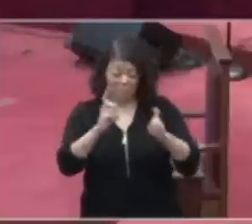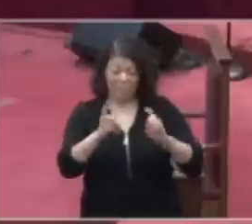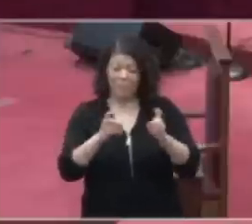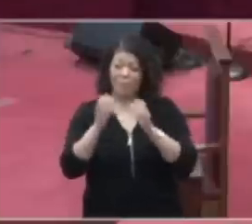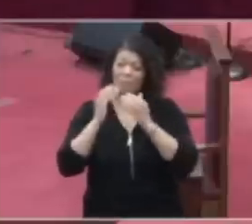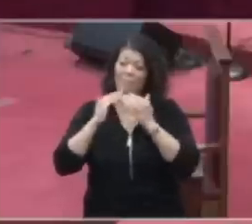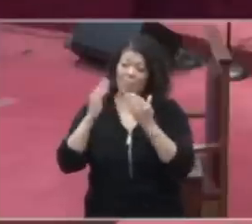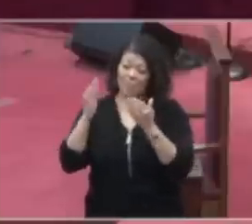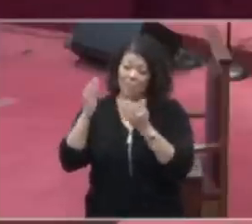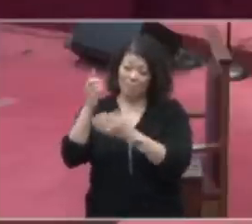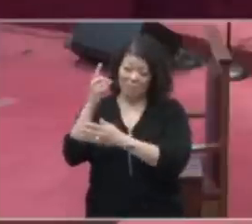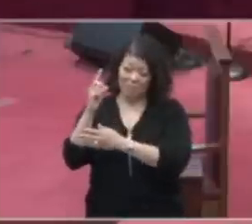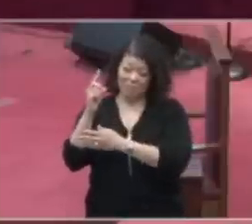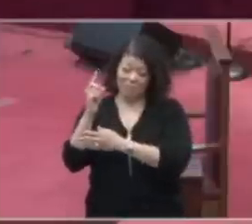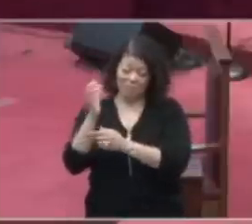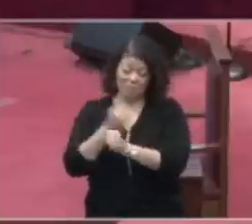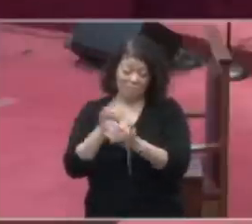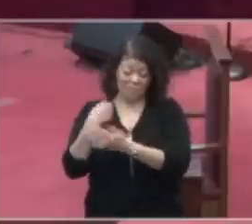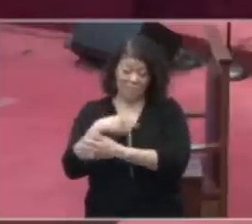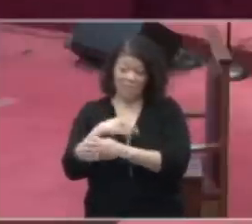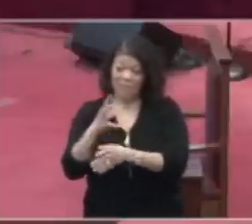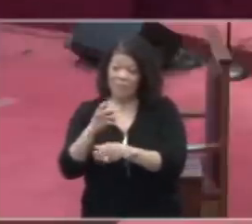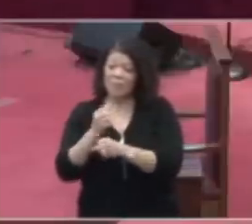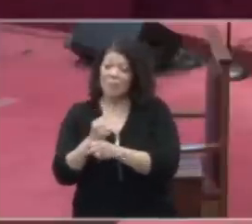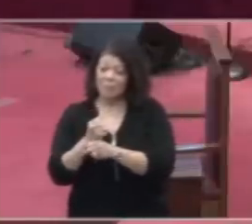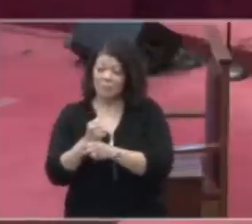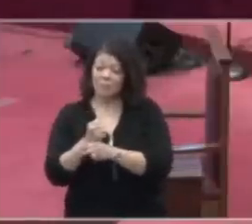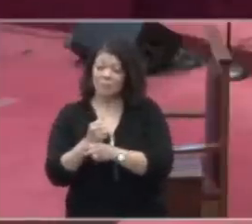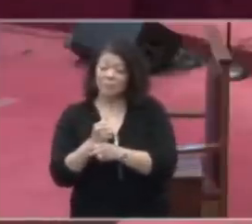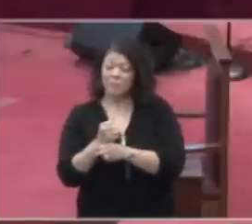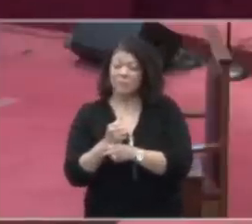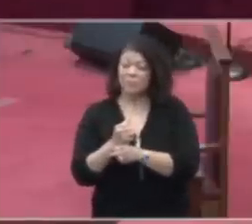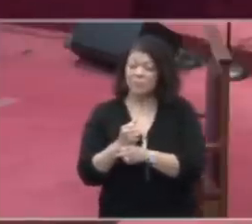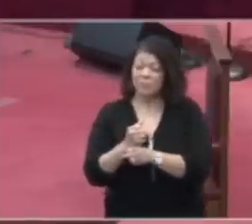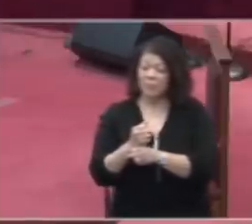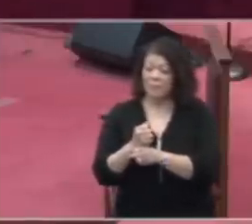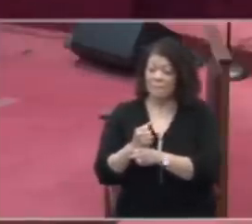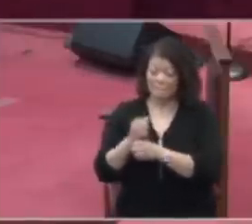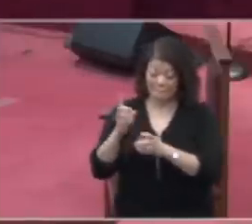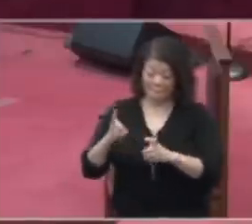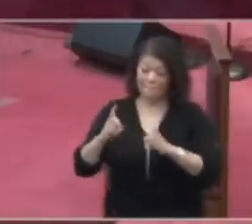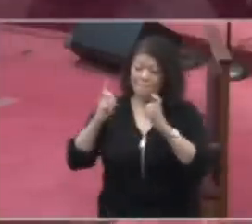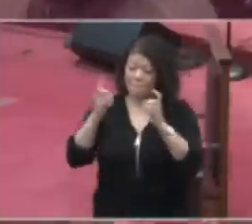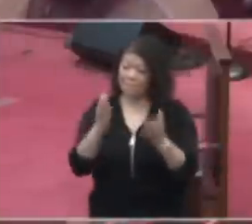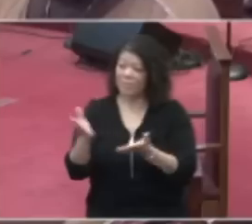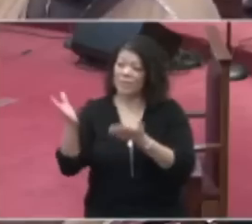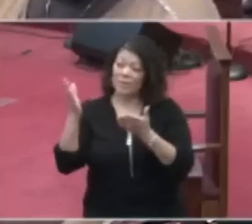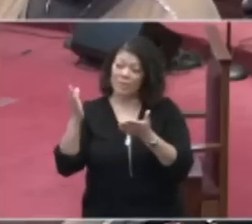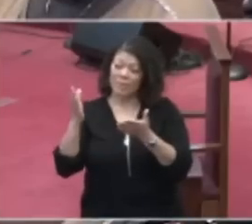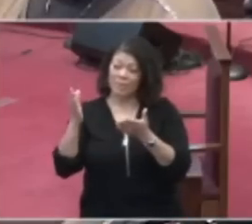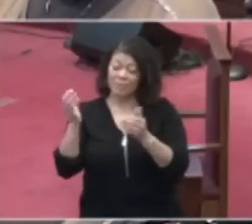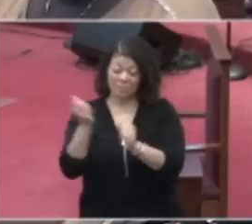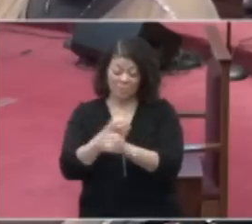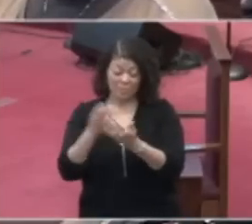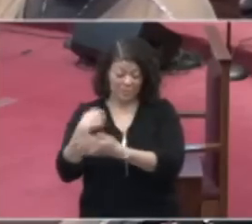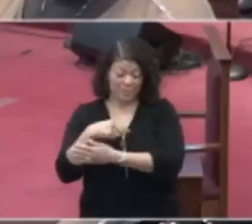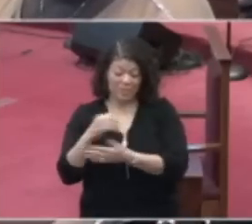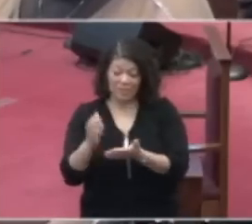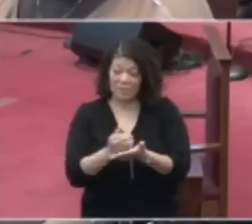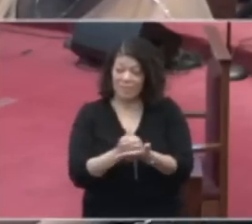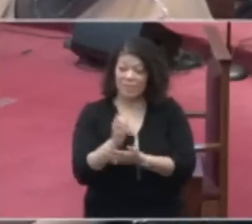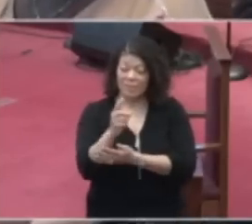for the harvest from which we've been blessed to collect. We give to you the first fruits because you have asked for it. We don't do